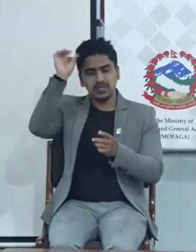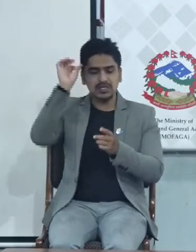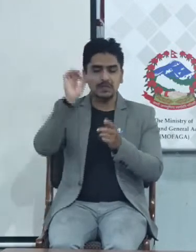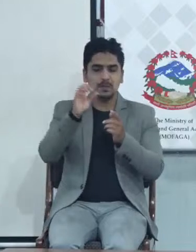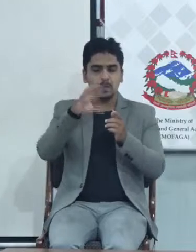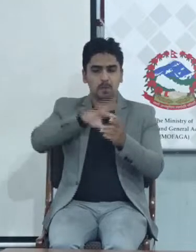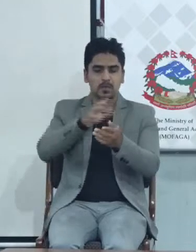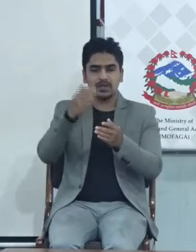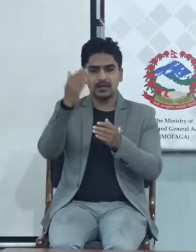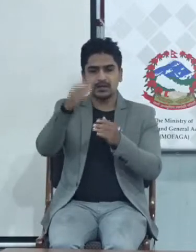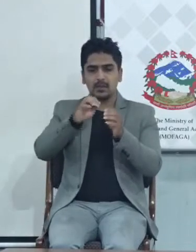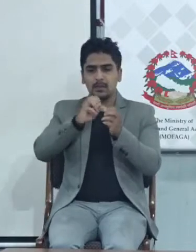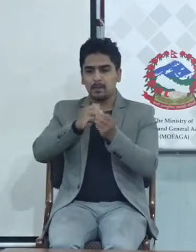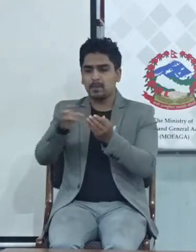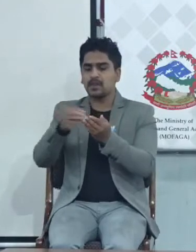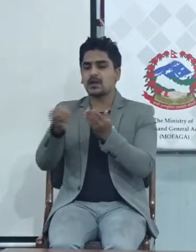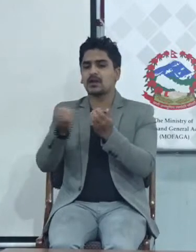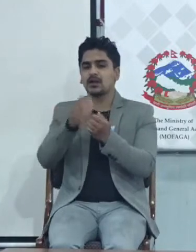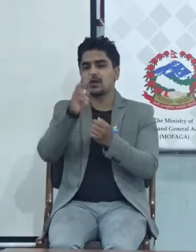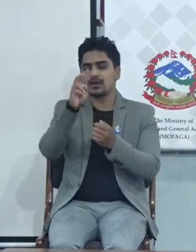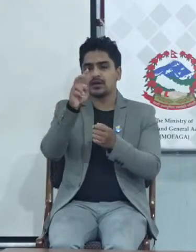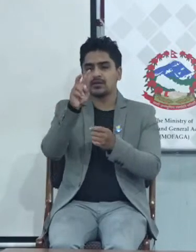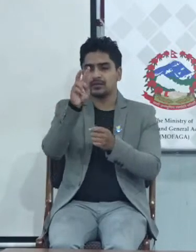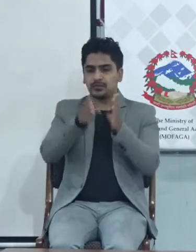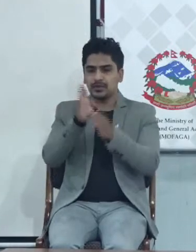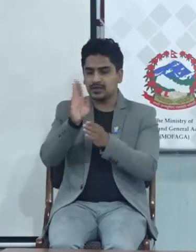Provincial level law is also drafted.